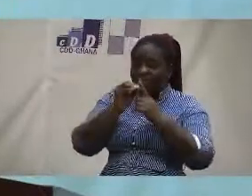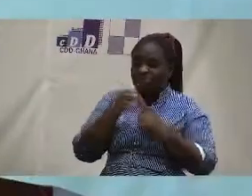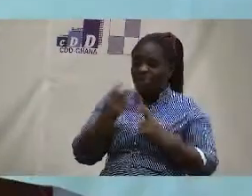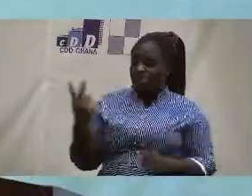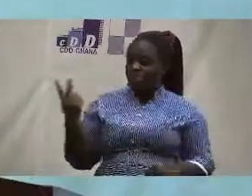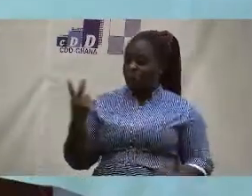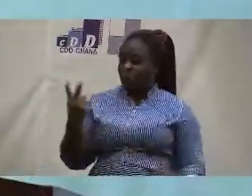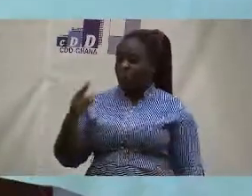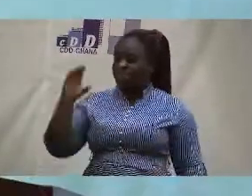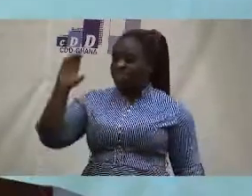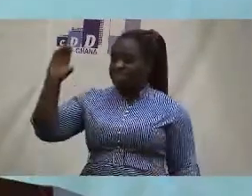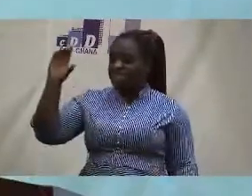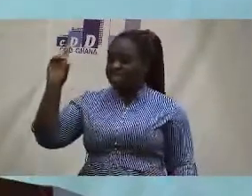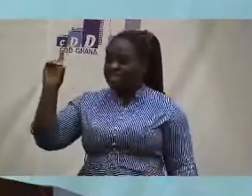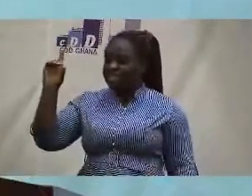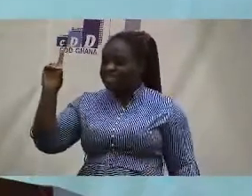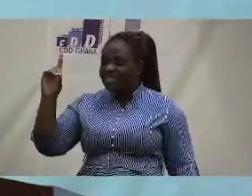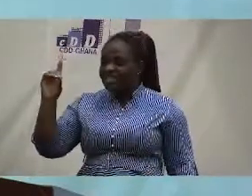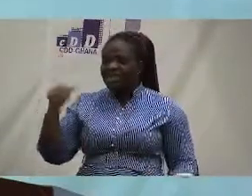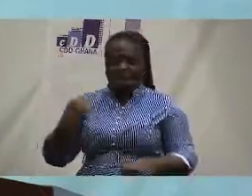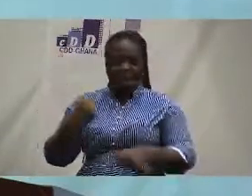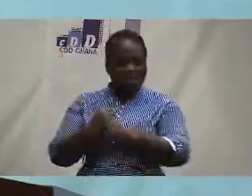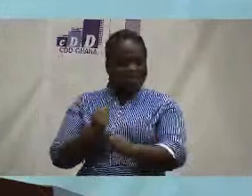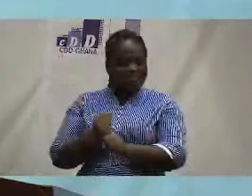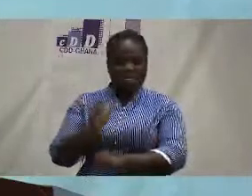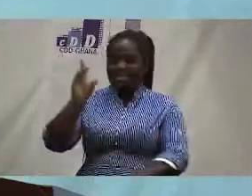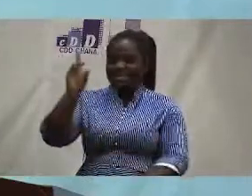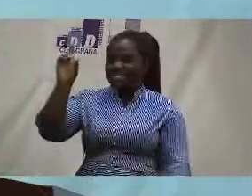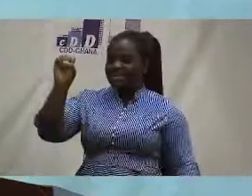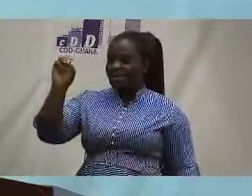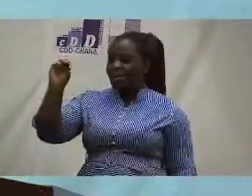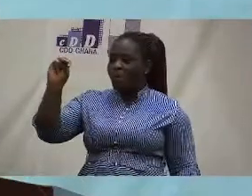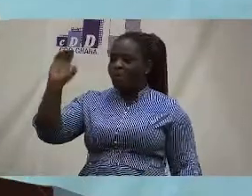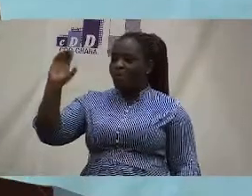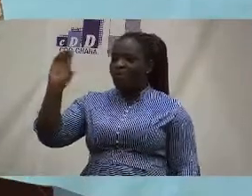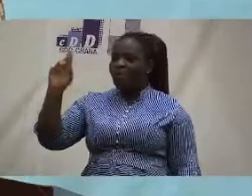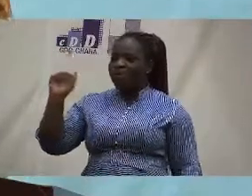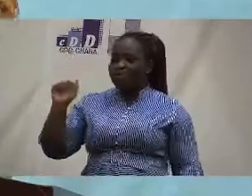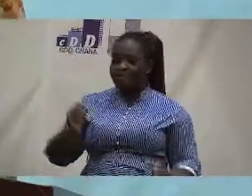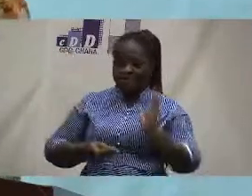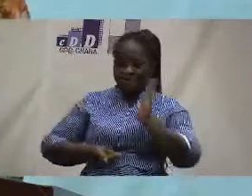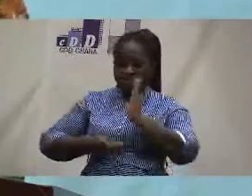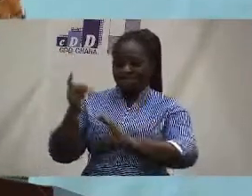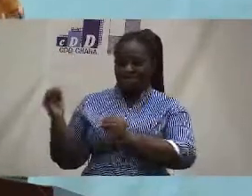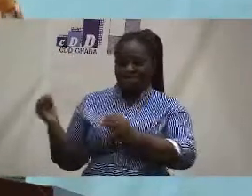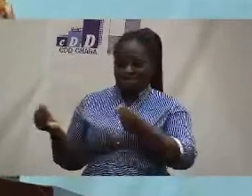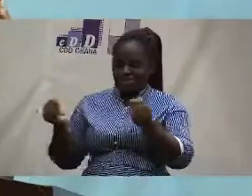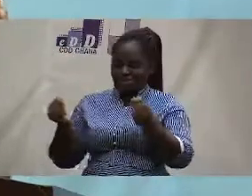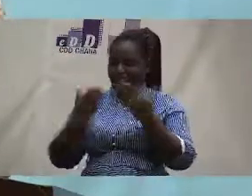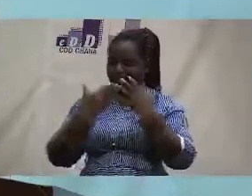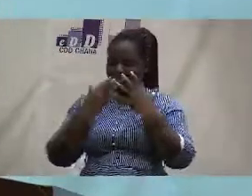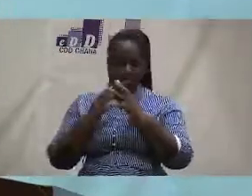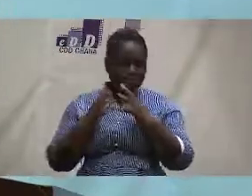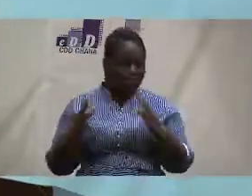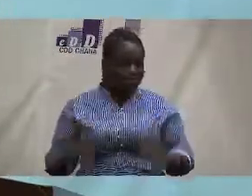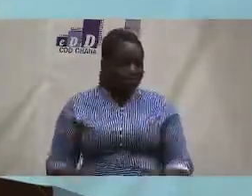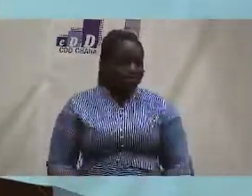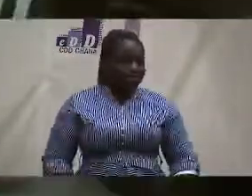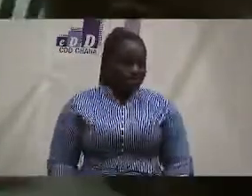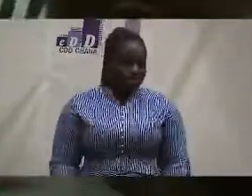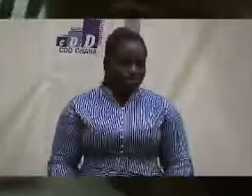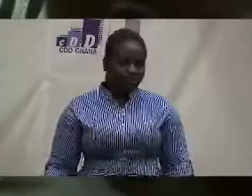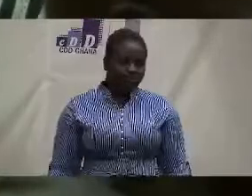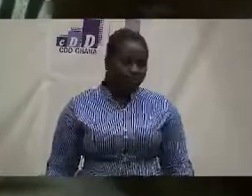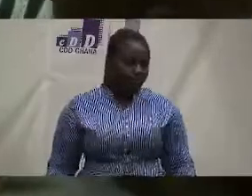two CDDs, which is making democracy to deliver development to the people. Thank you very much.